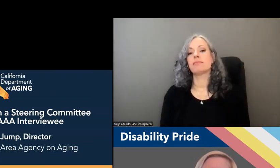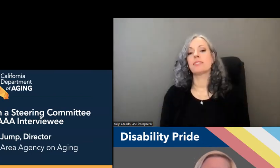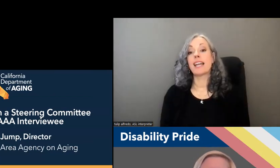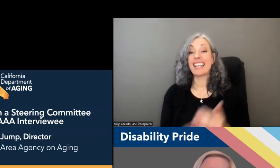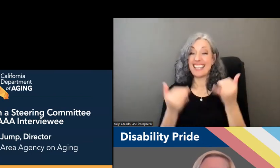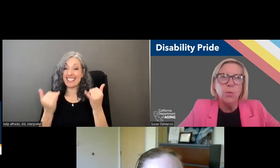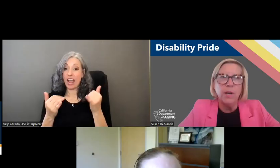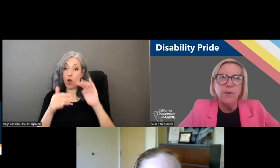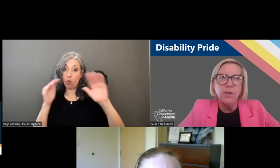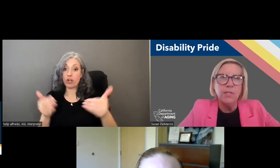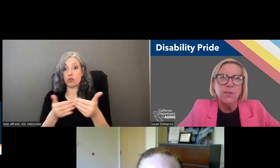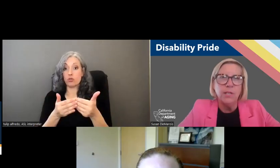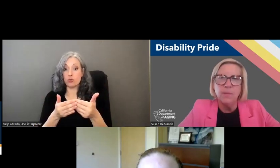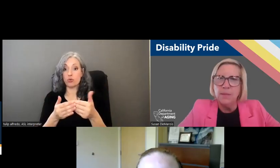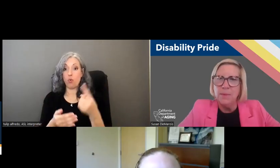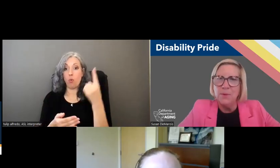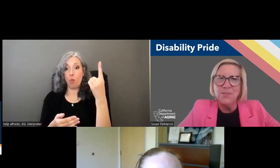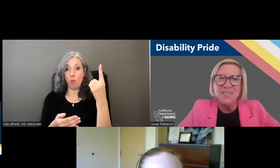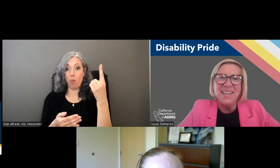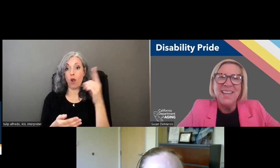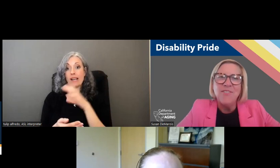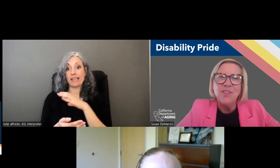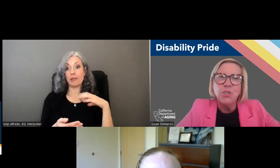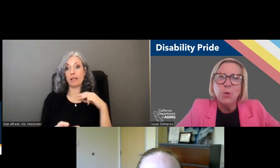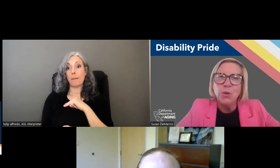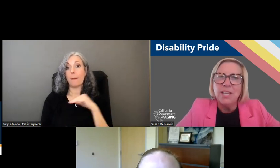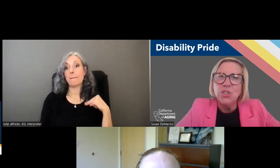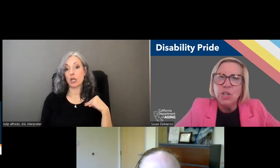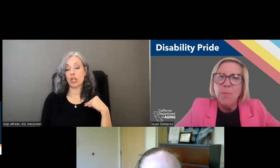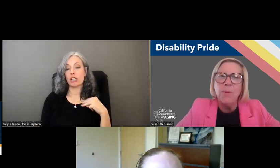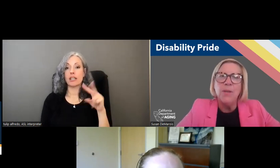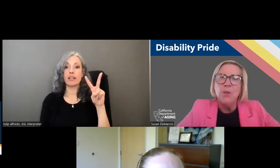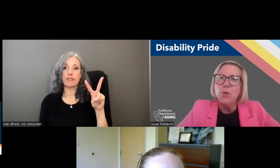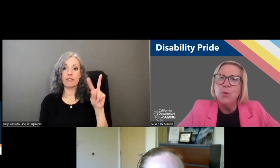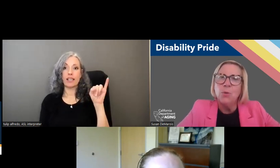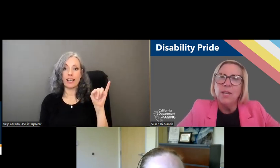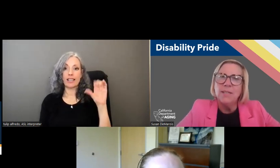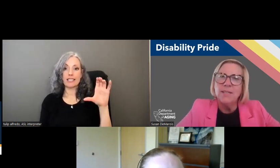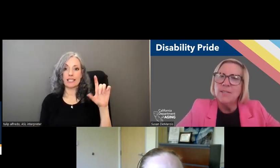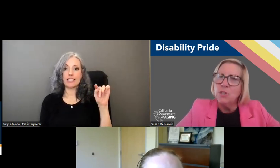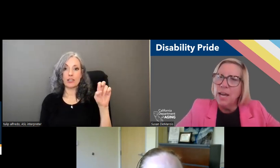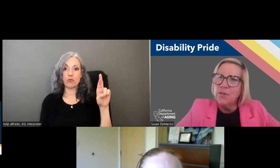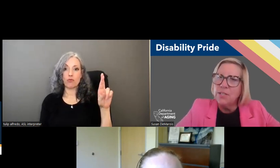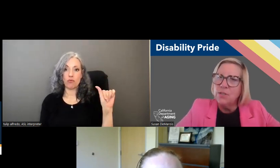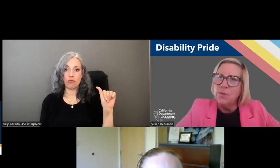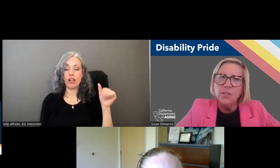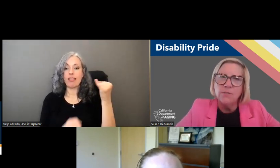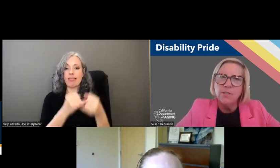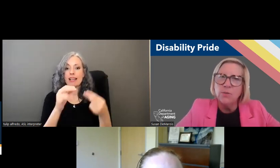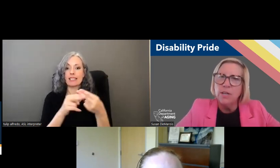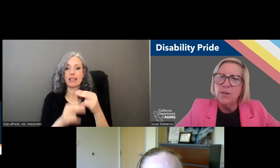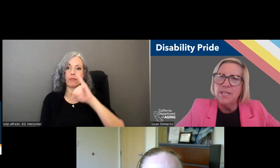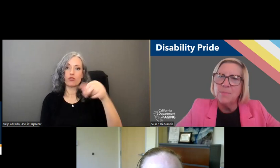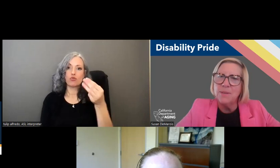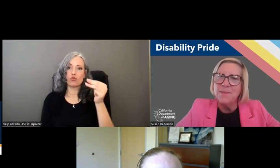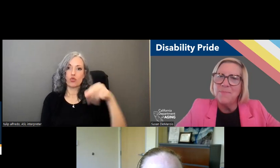like to introduce all of you to one of our steering committee members victoria jump who is is your title still director